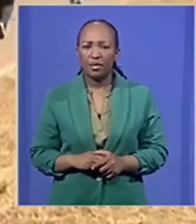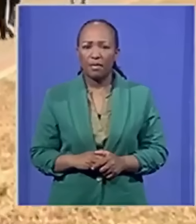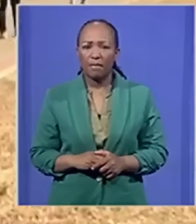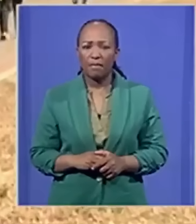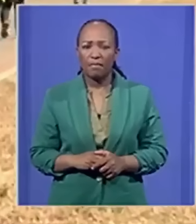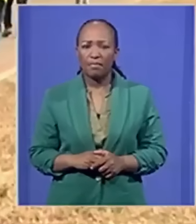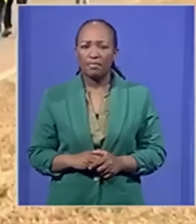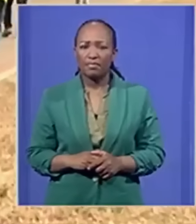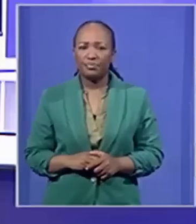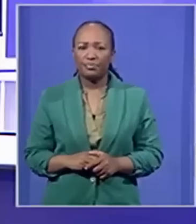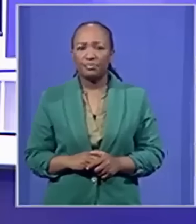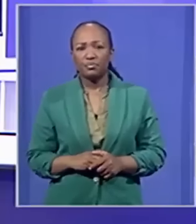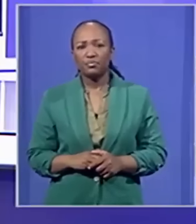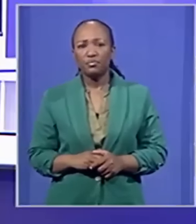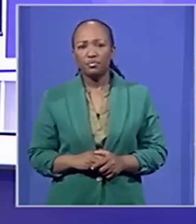Pretoria.